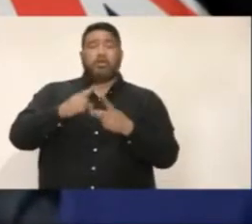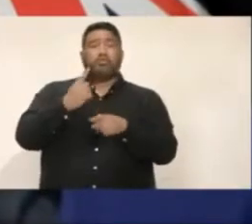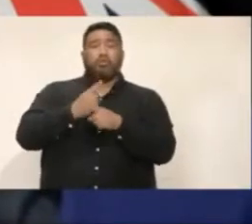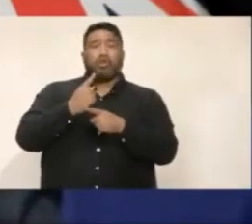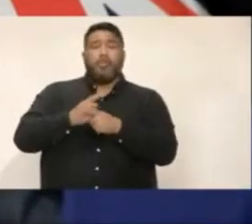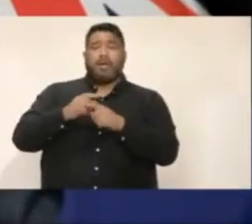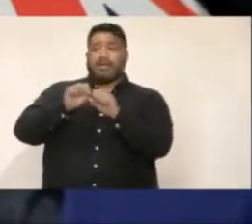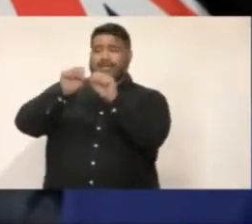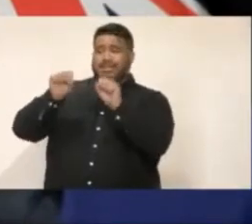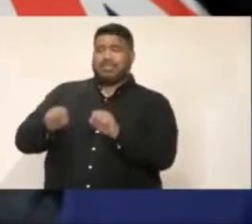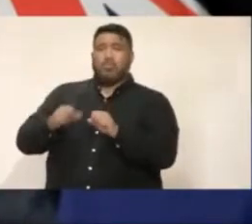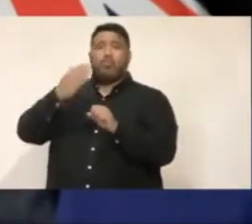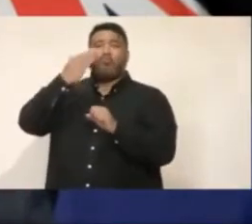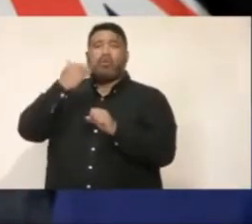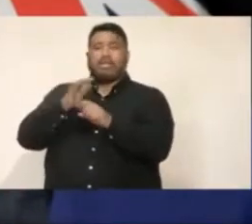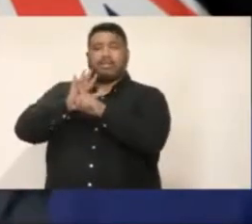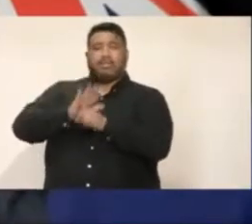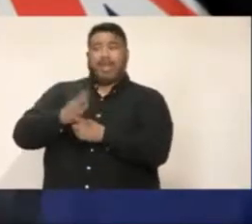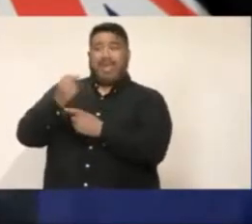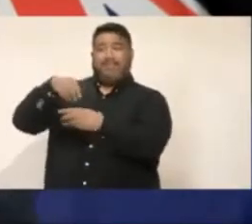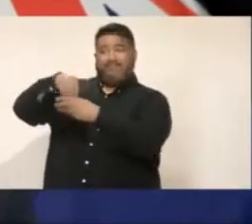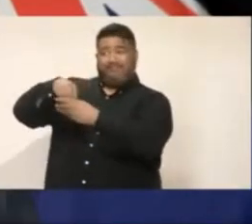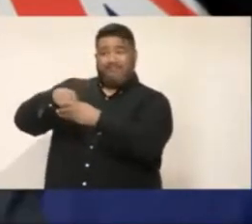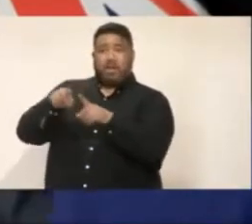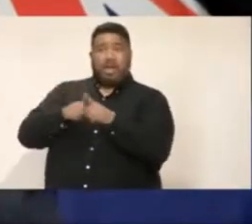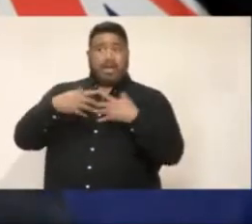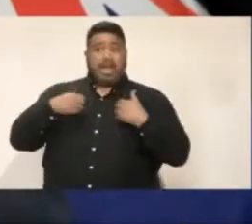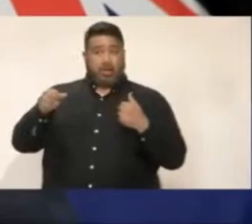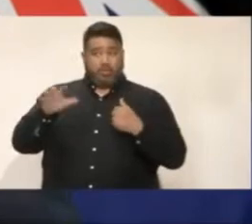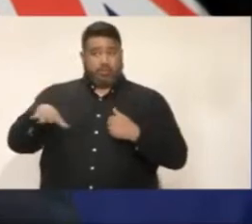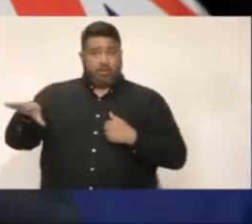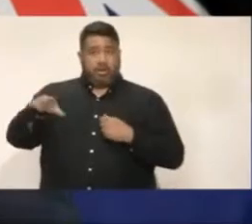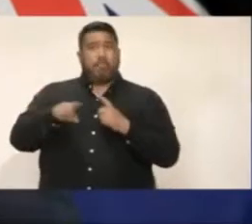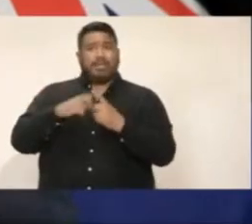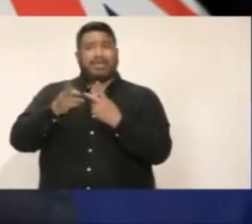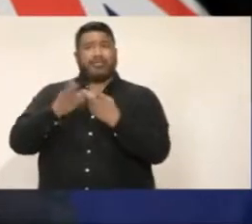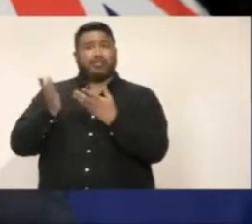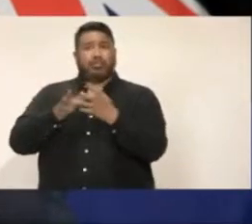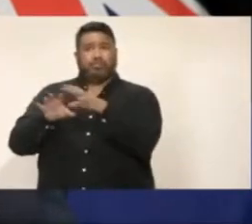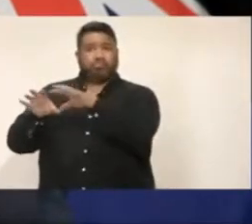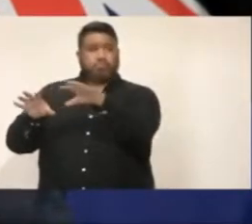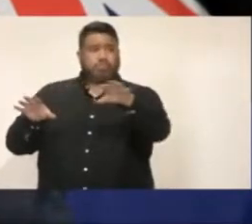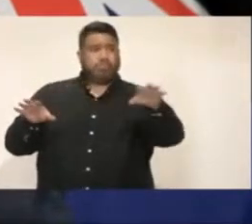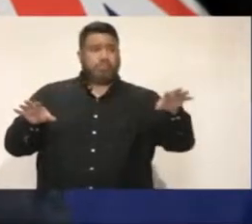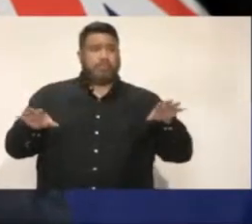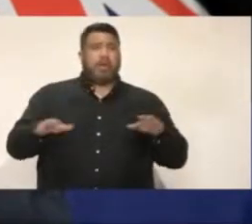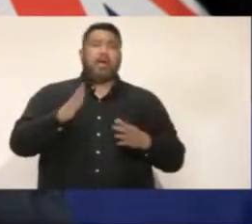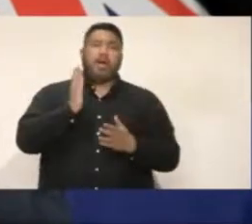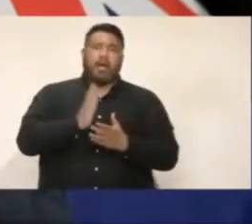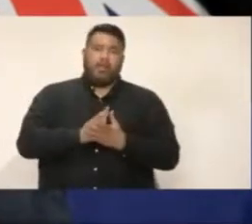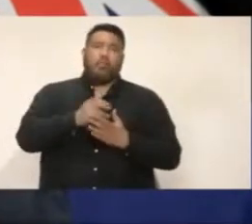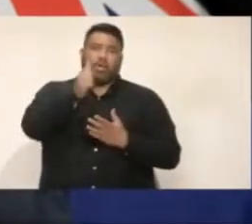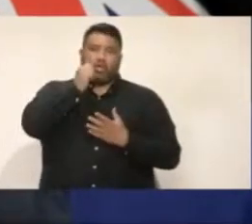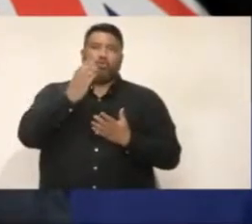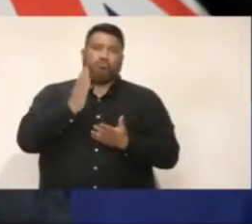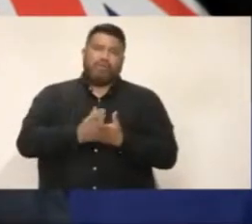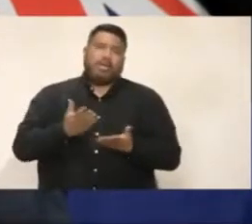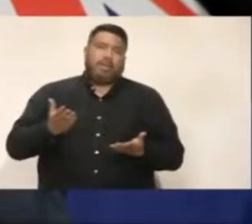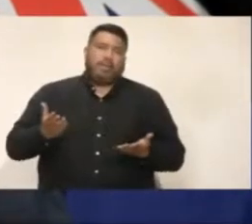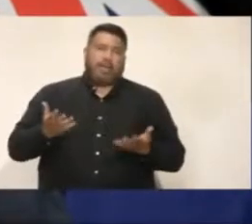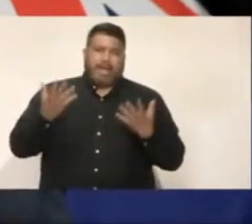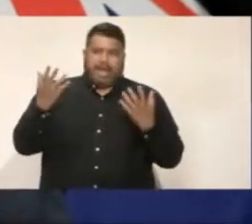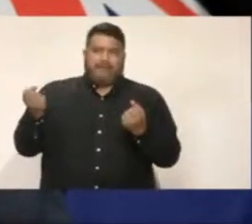institutional racism in the health system, and indeed more widely in other services, this is a known issue. It's